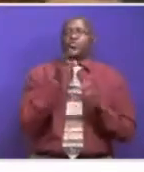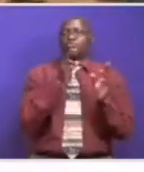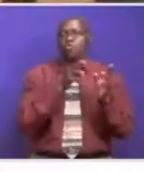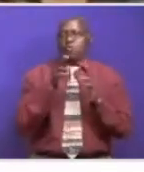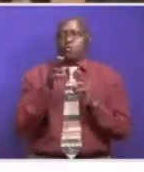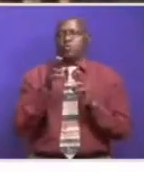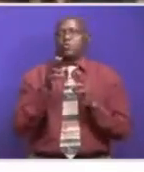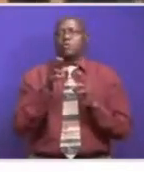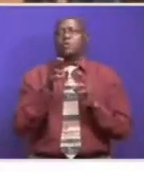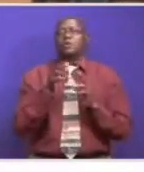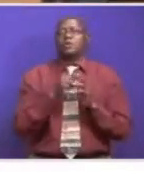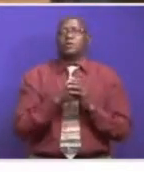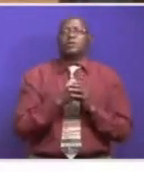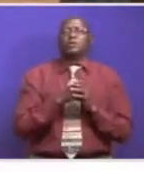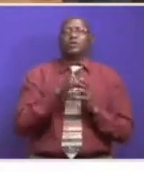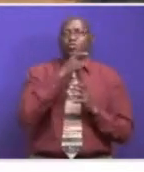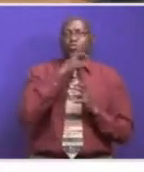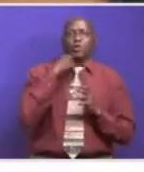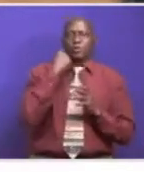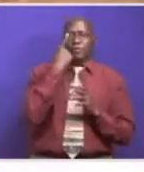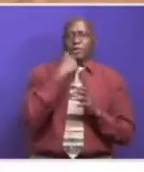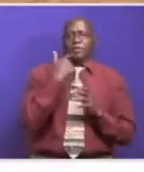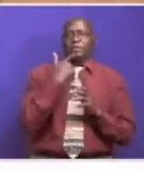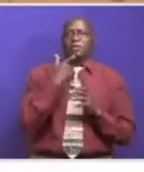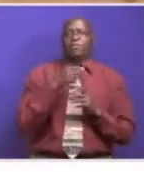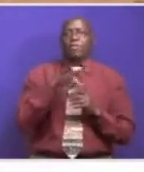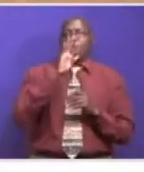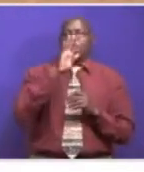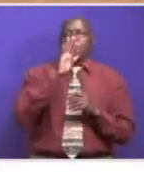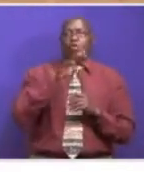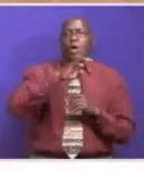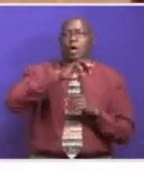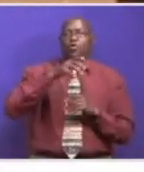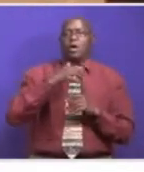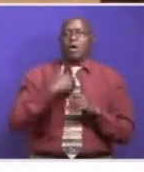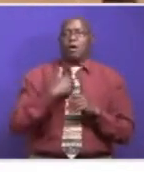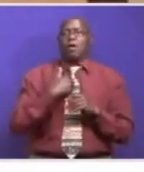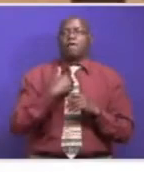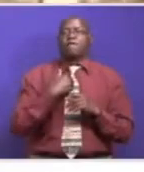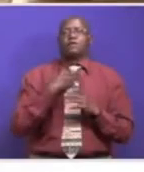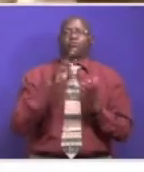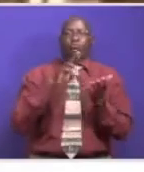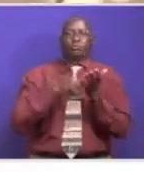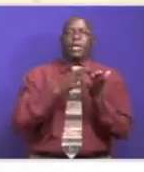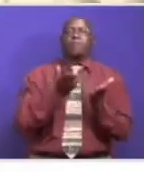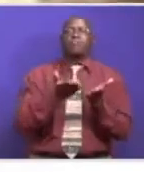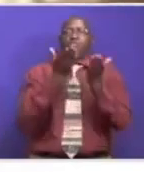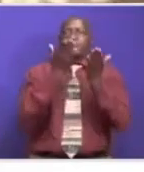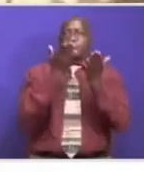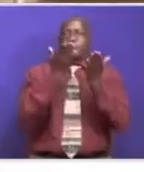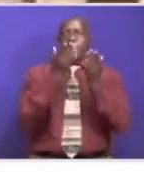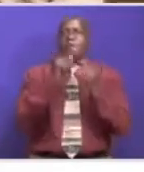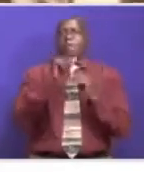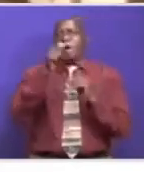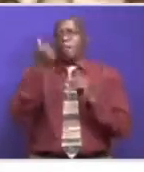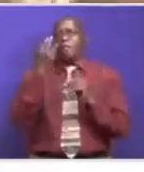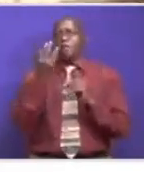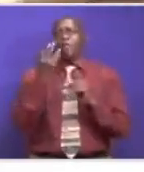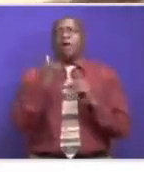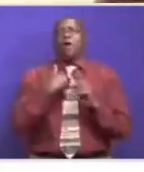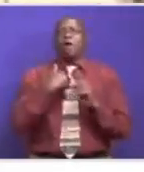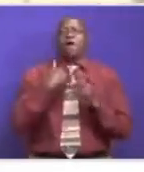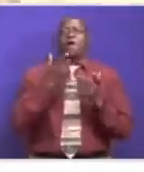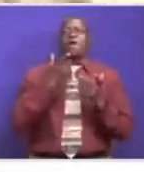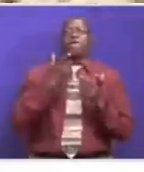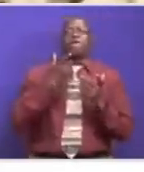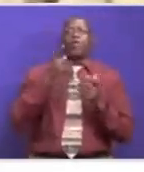phase. NDMA, however, says 4 counties have recorded an improved trend, while 4 others have worsened due to the delayed